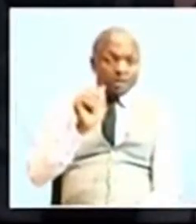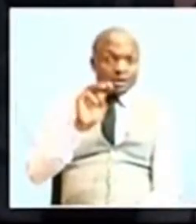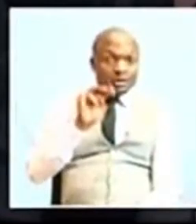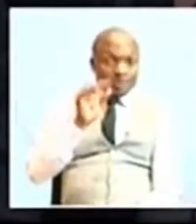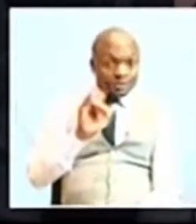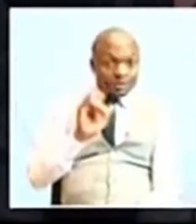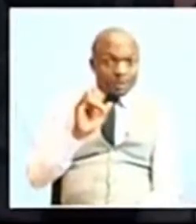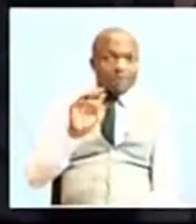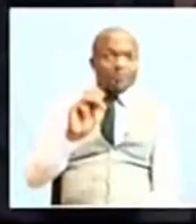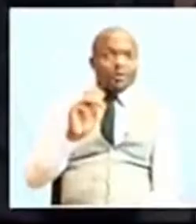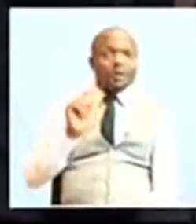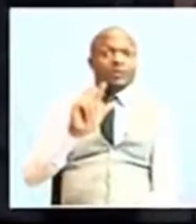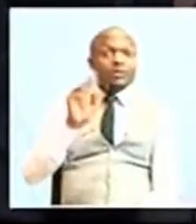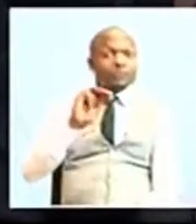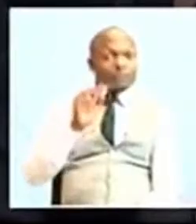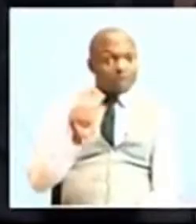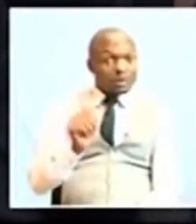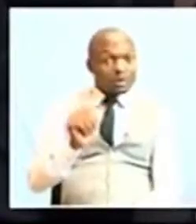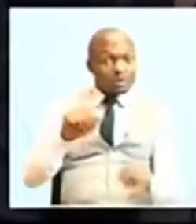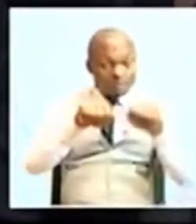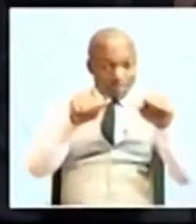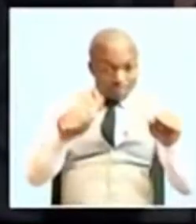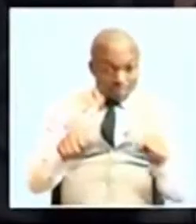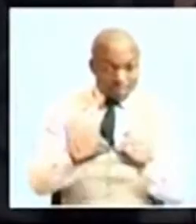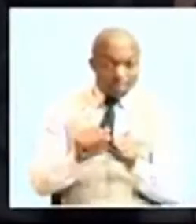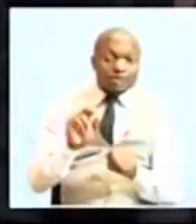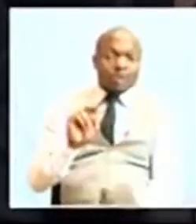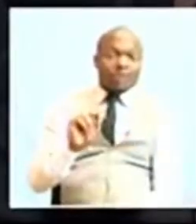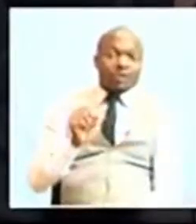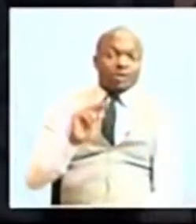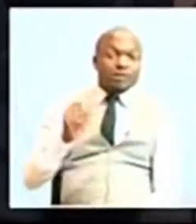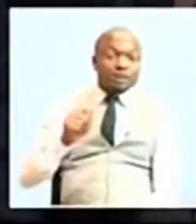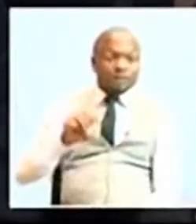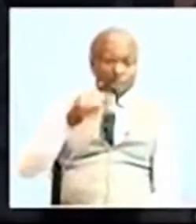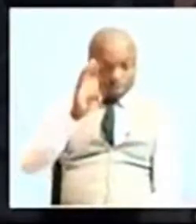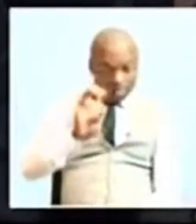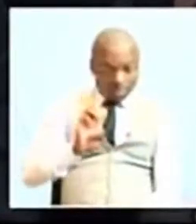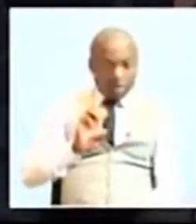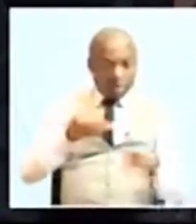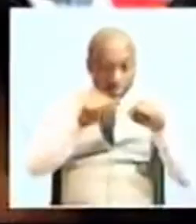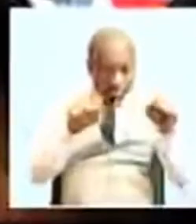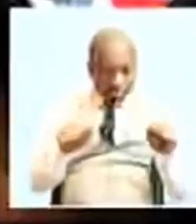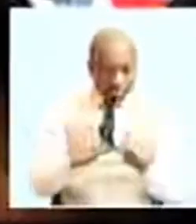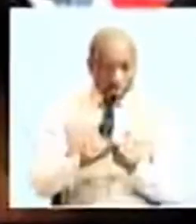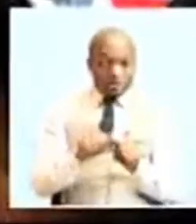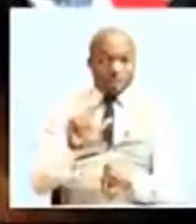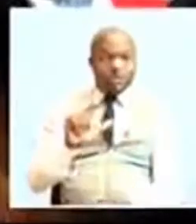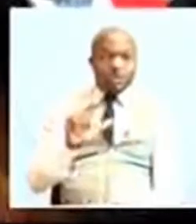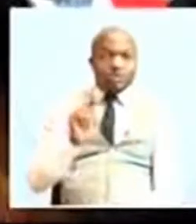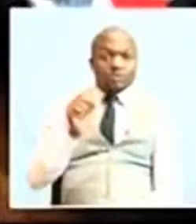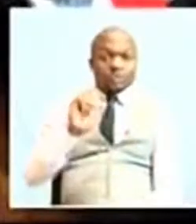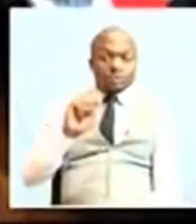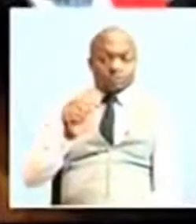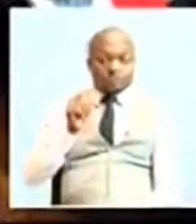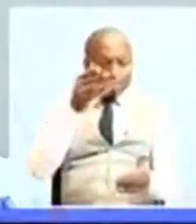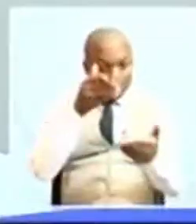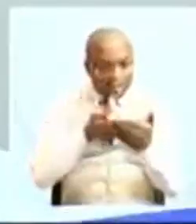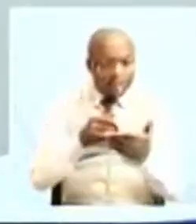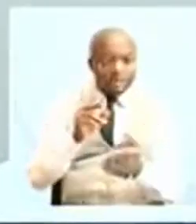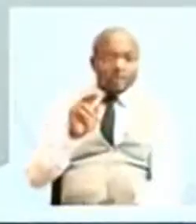Malima is a word, Nangombe is a word. In Nangombe, that's where Lusinga is. So you should